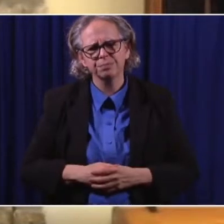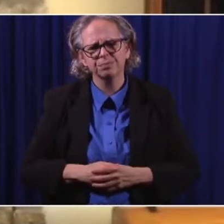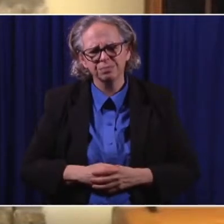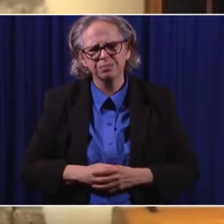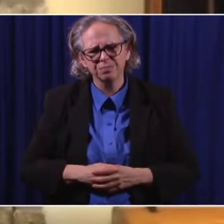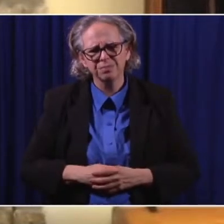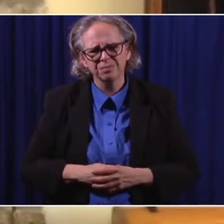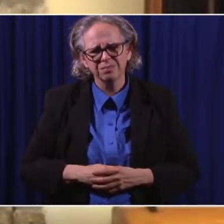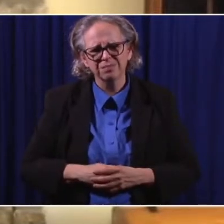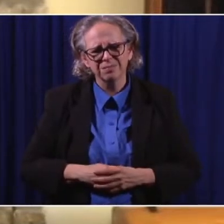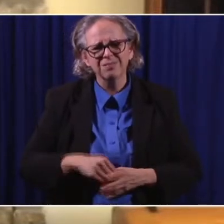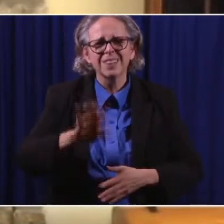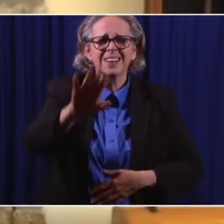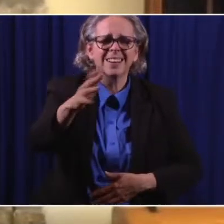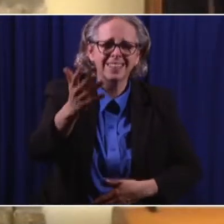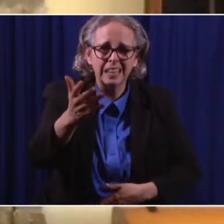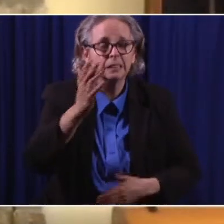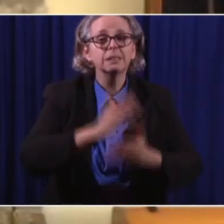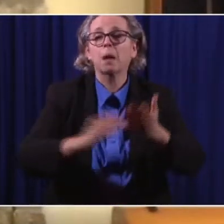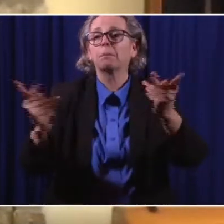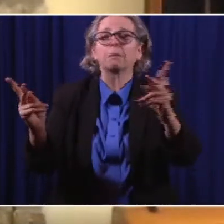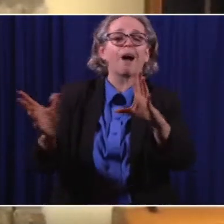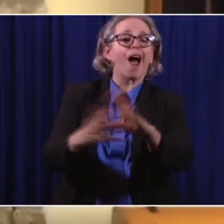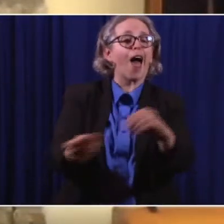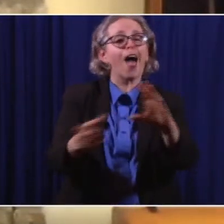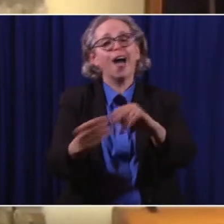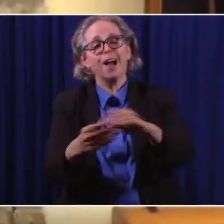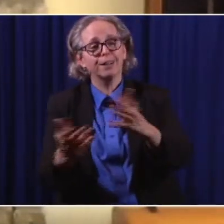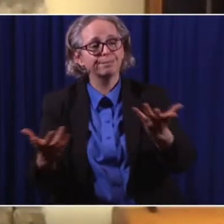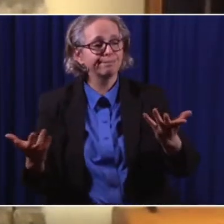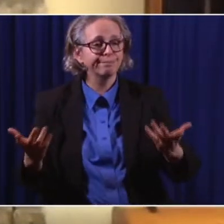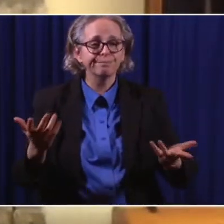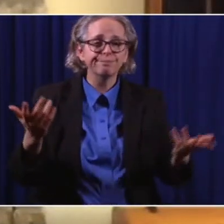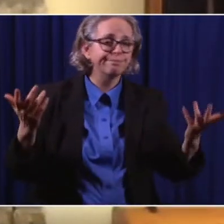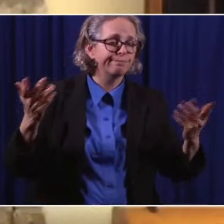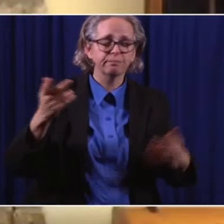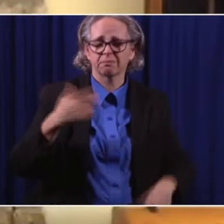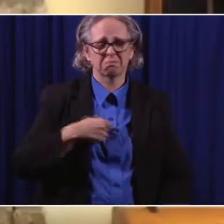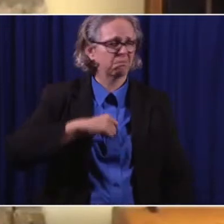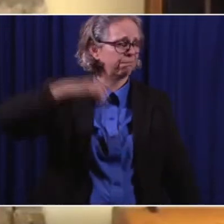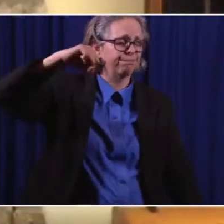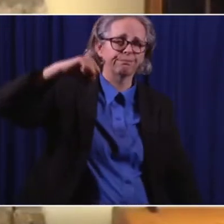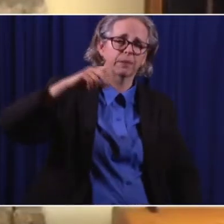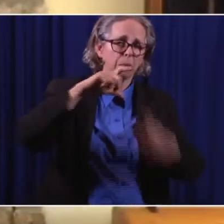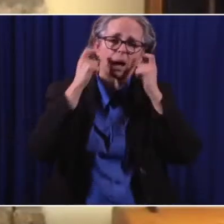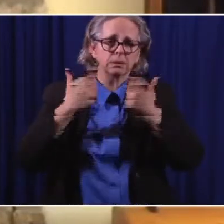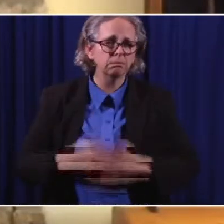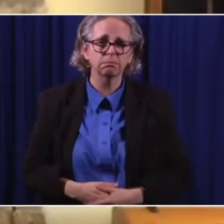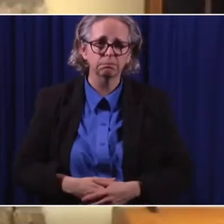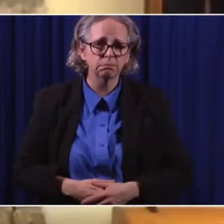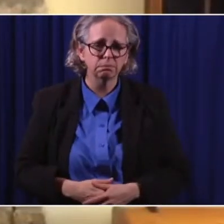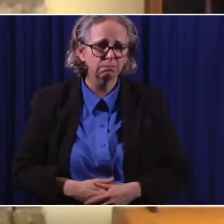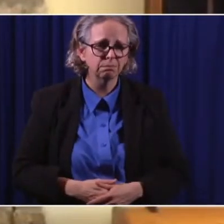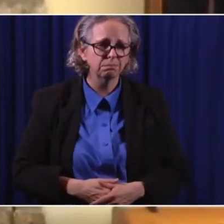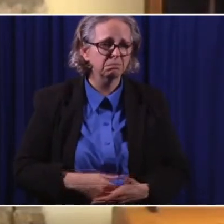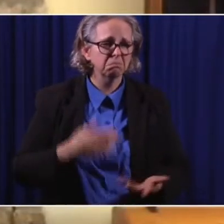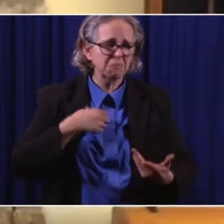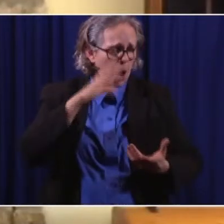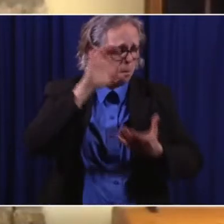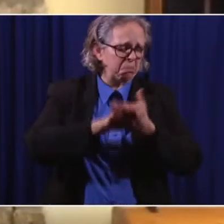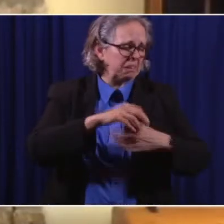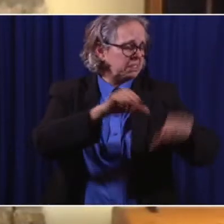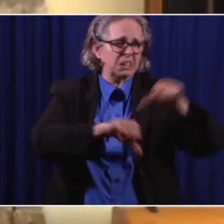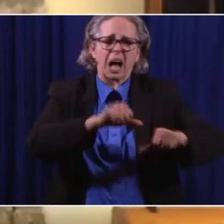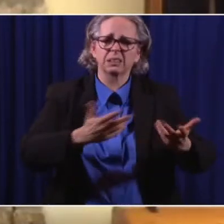don't make any sense and are not based on science. And there's nothing we can do about that.